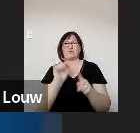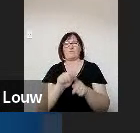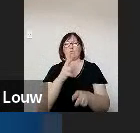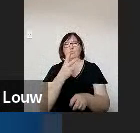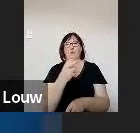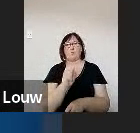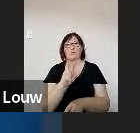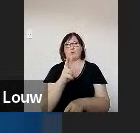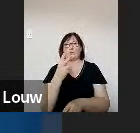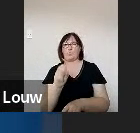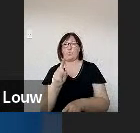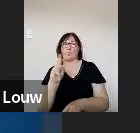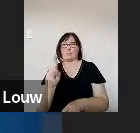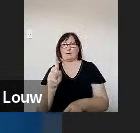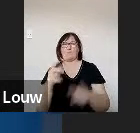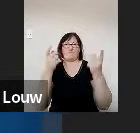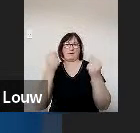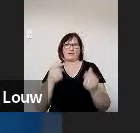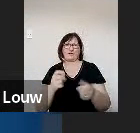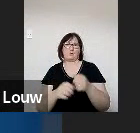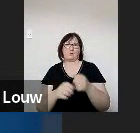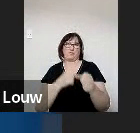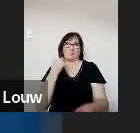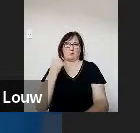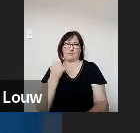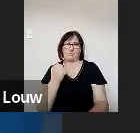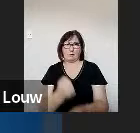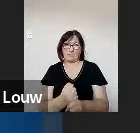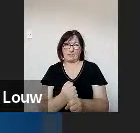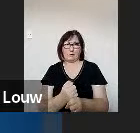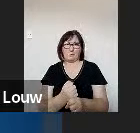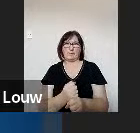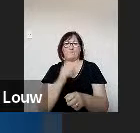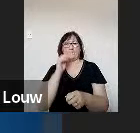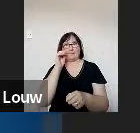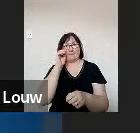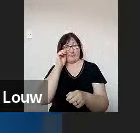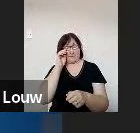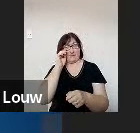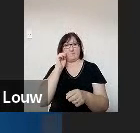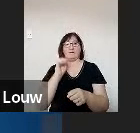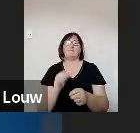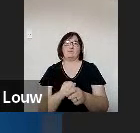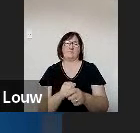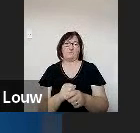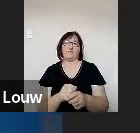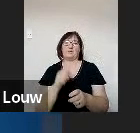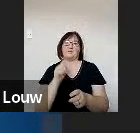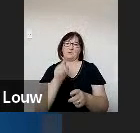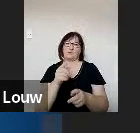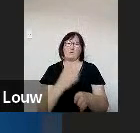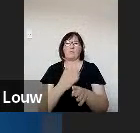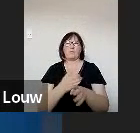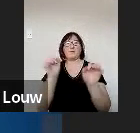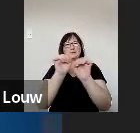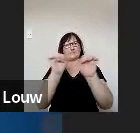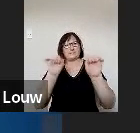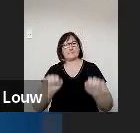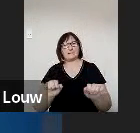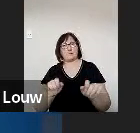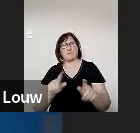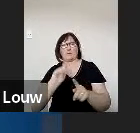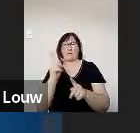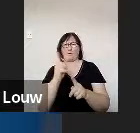is currently serving as a champion for the SACU Technical Working Group on Harmonized Systems, Origin, and Valuation from